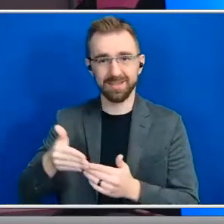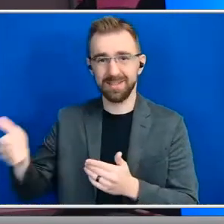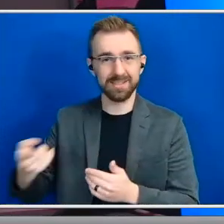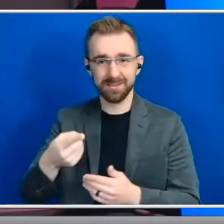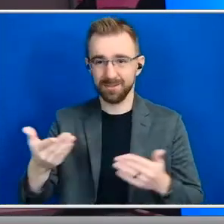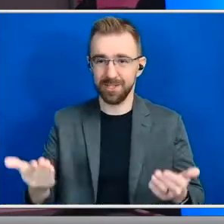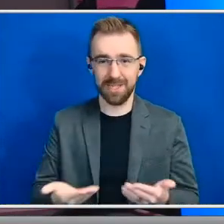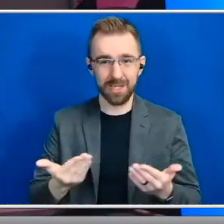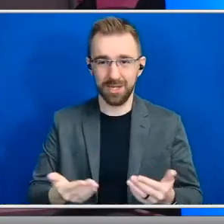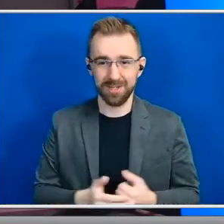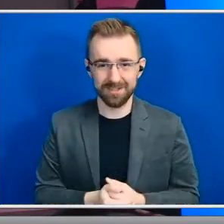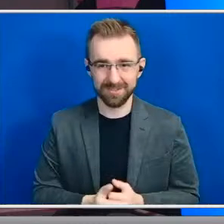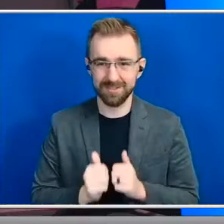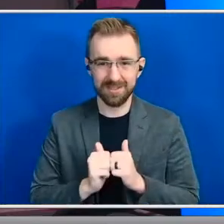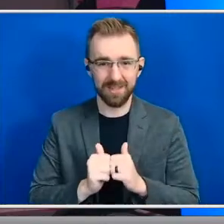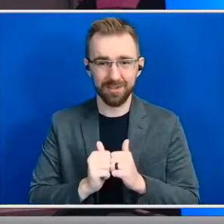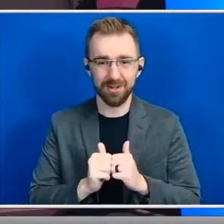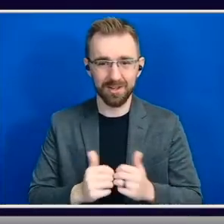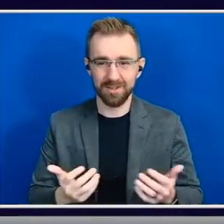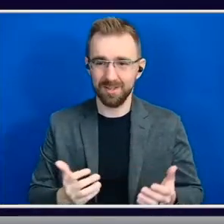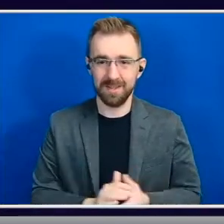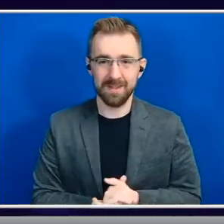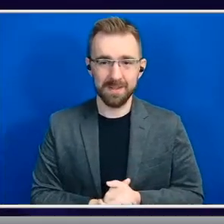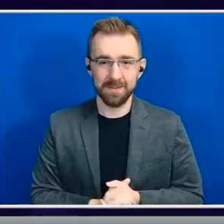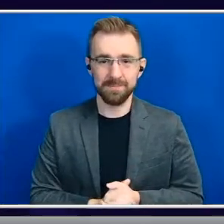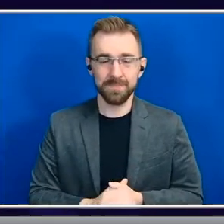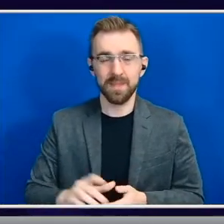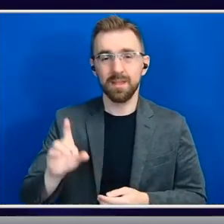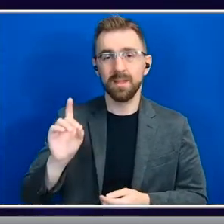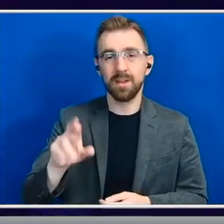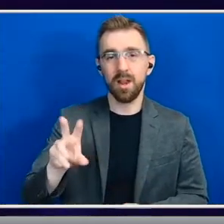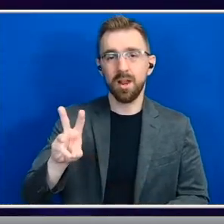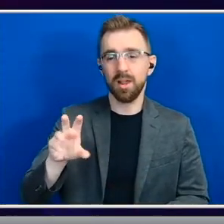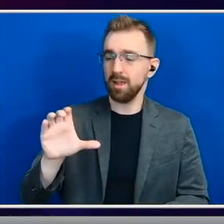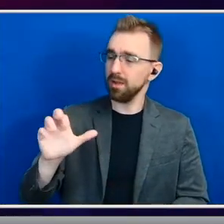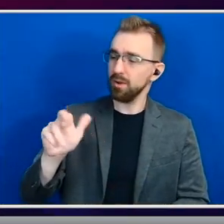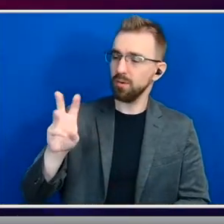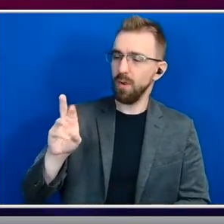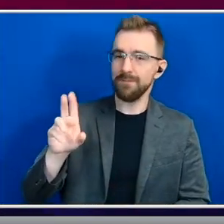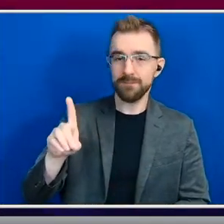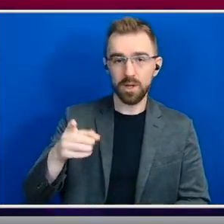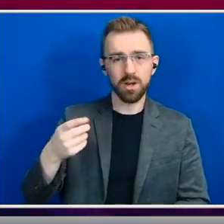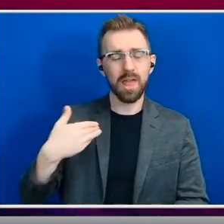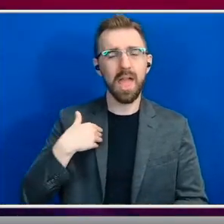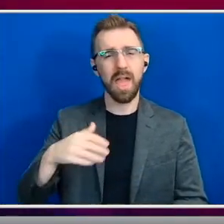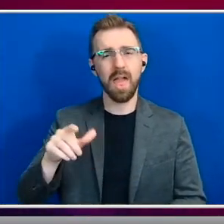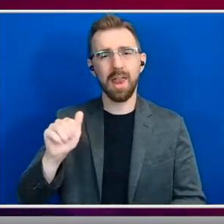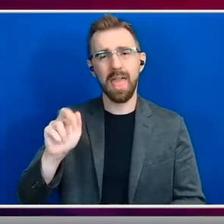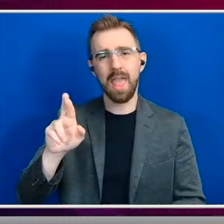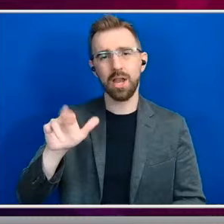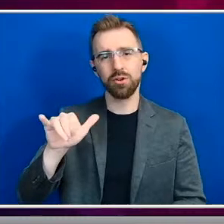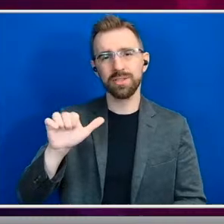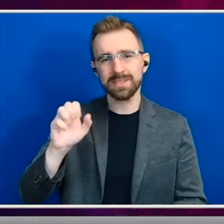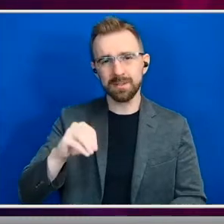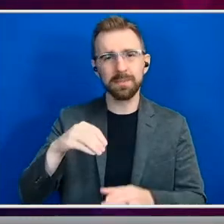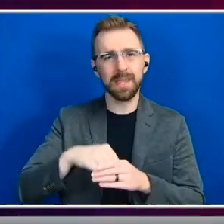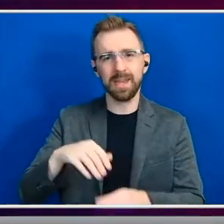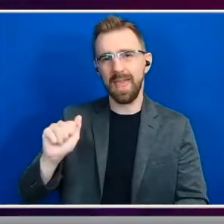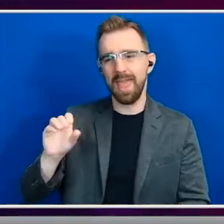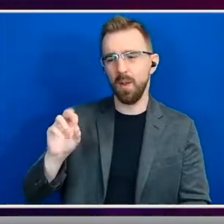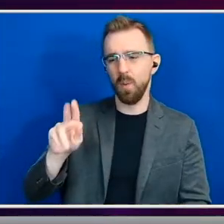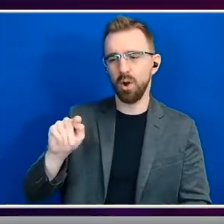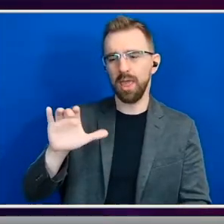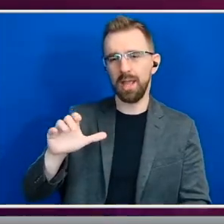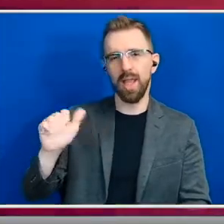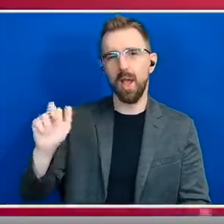here together. We are. Dr. Crawford, Steve had an aneurysm in his aortic arch. I want to show our viewers 2 images of Steve's